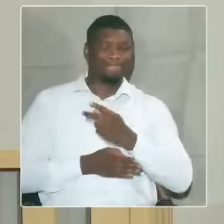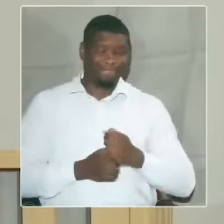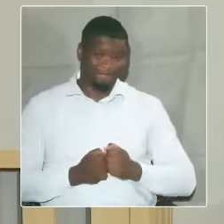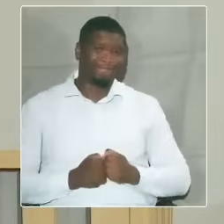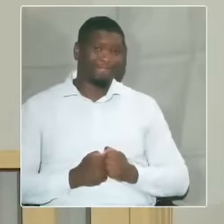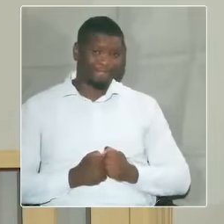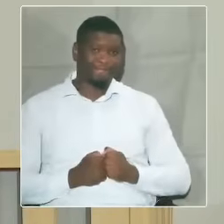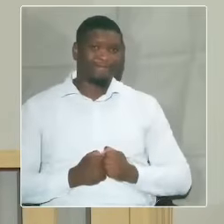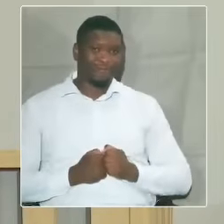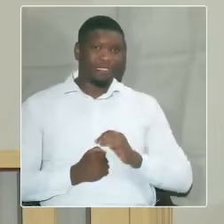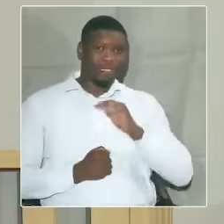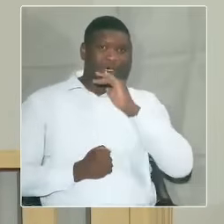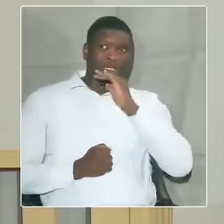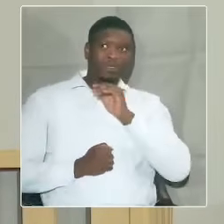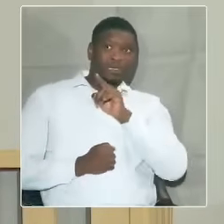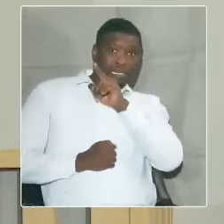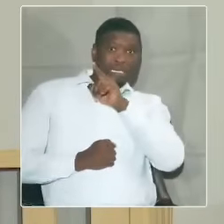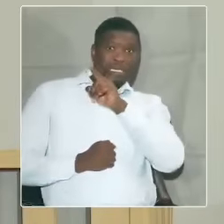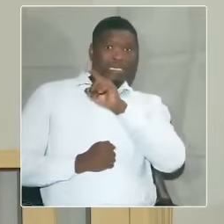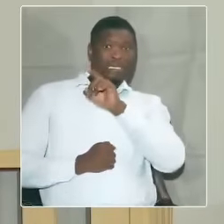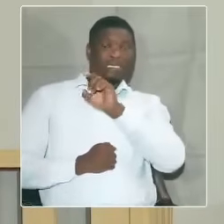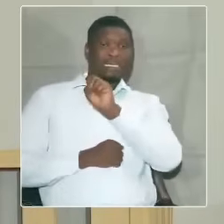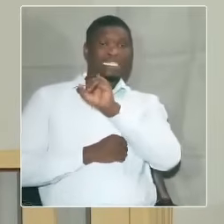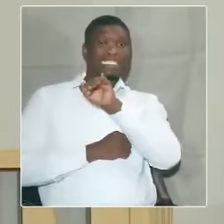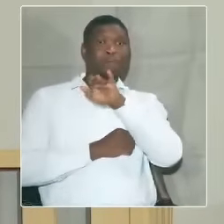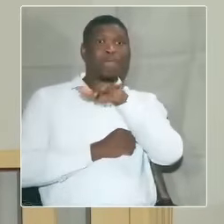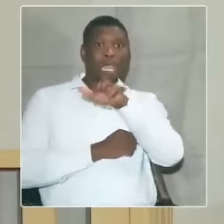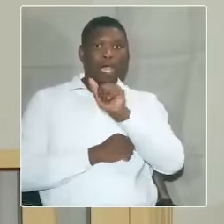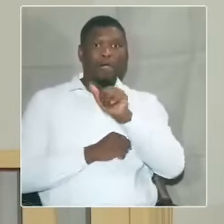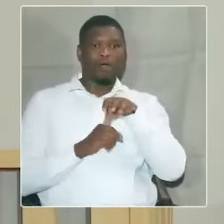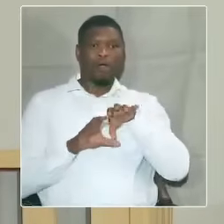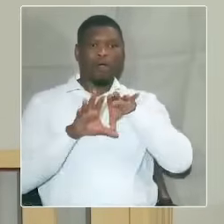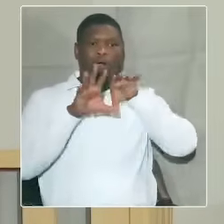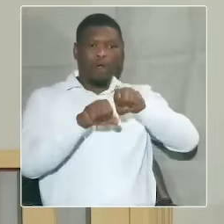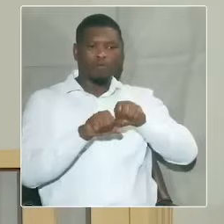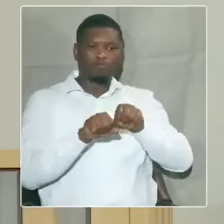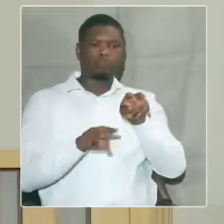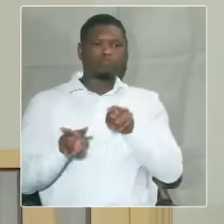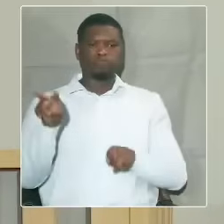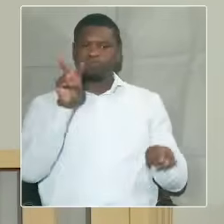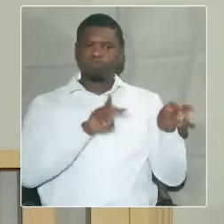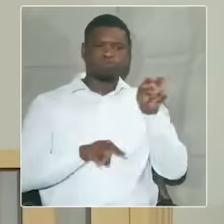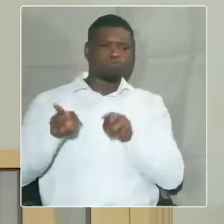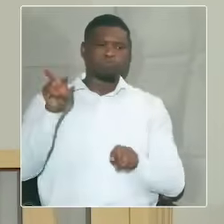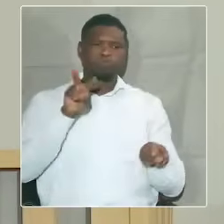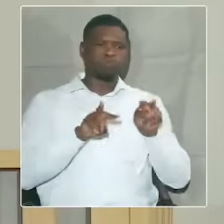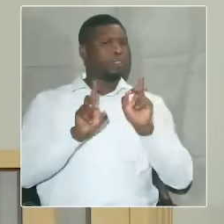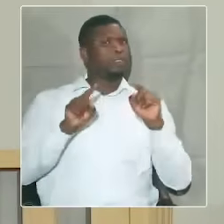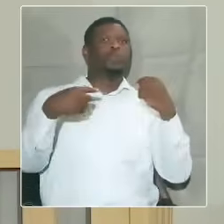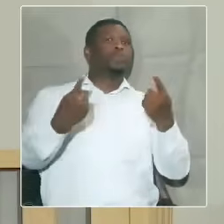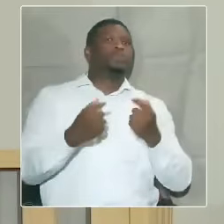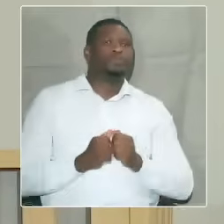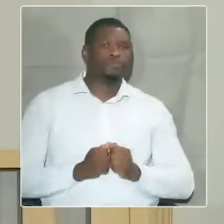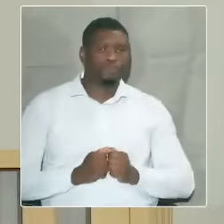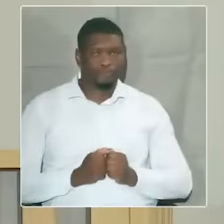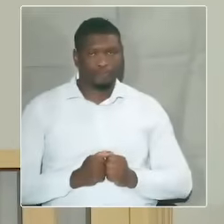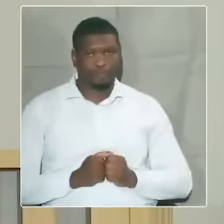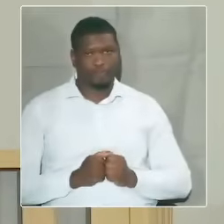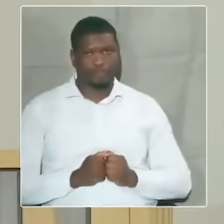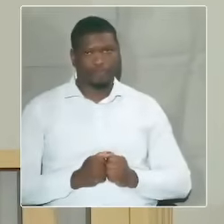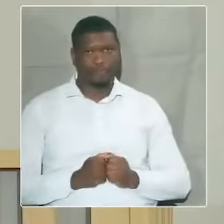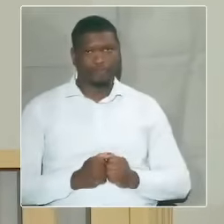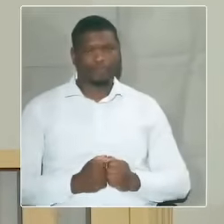share a lot of information together. So there is no way that he can then oversee